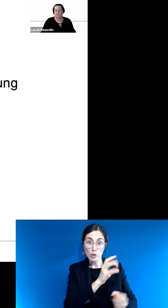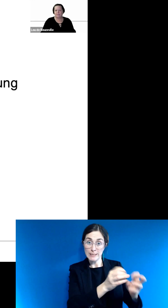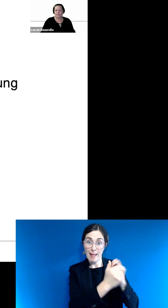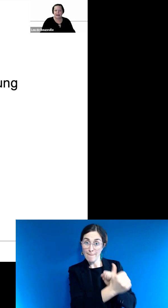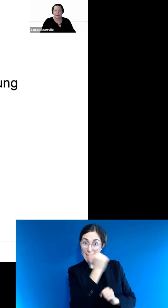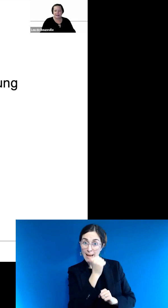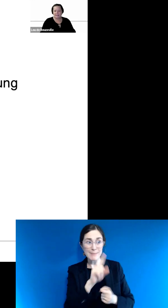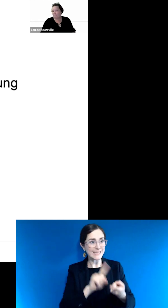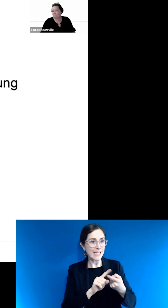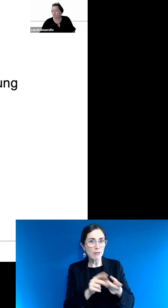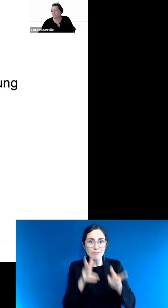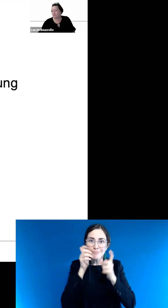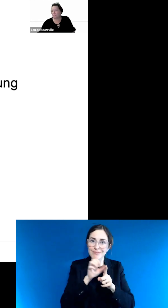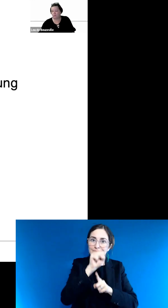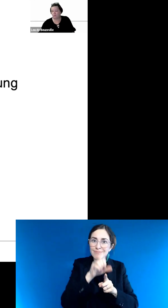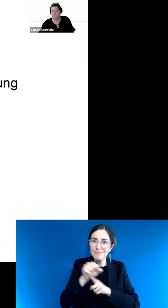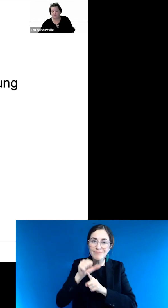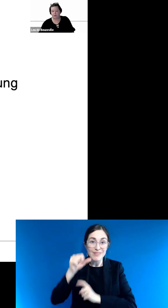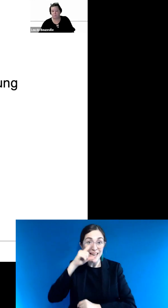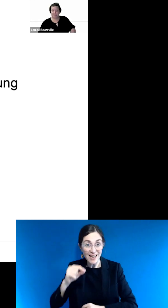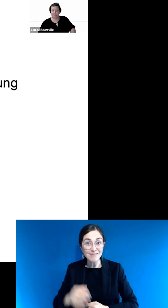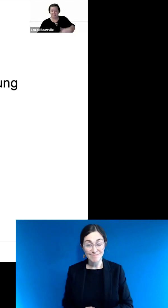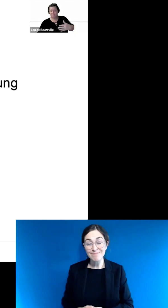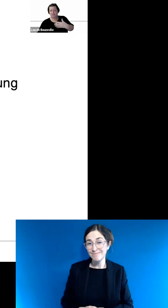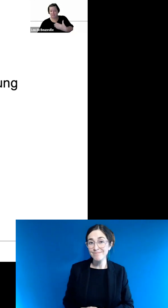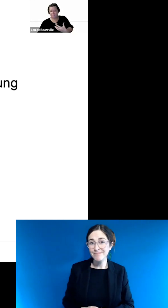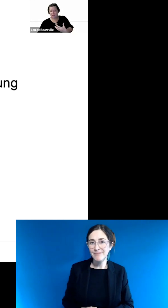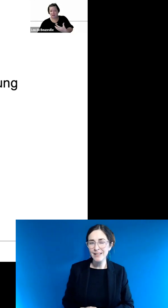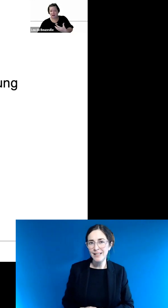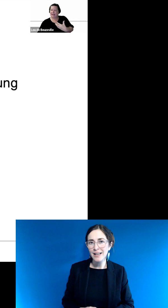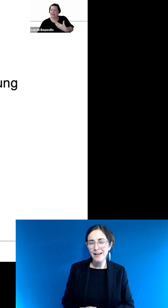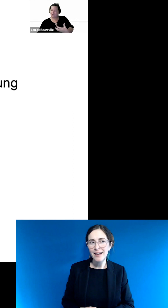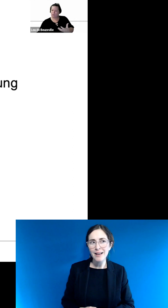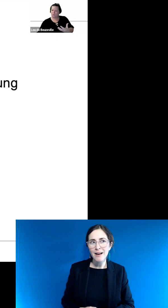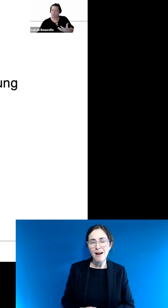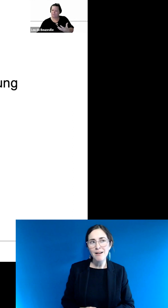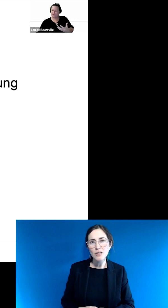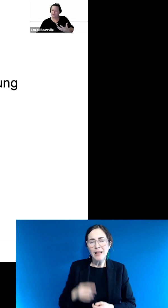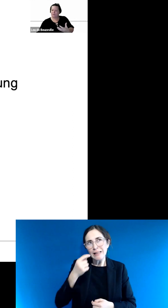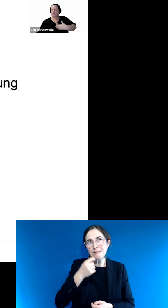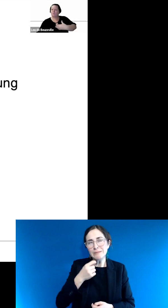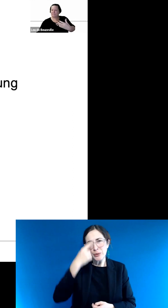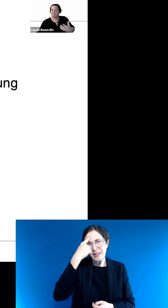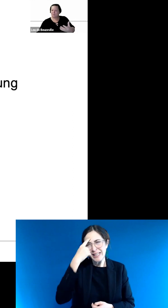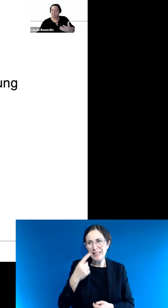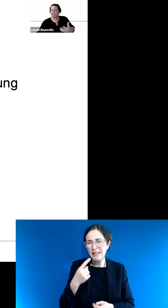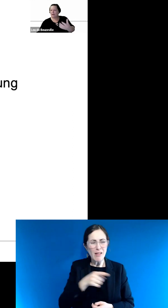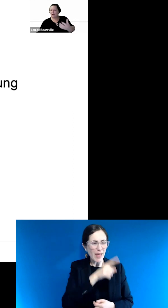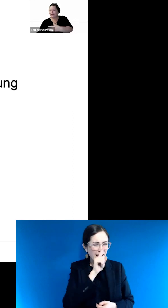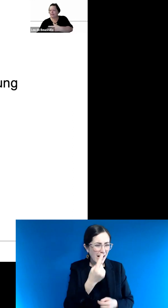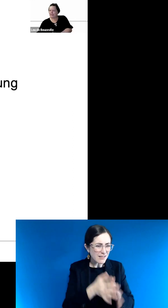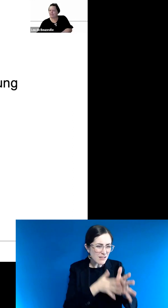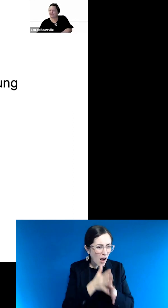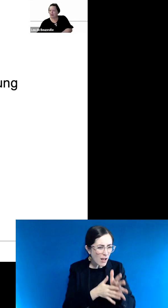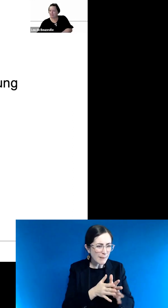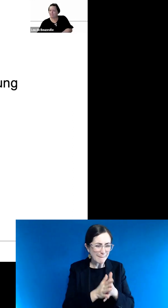reproduce it. And yeah, it's just something very important that I wanted to add in, because I think it's kind of counterintuitive that you would be spelling words out when